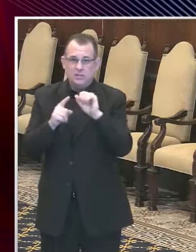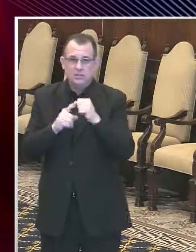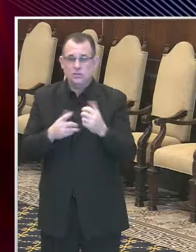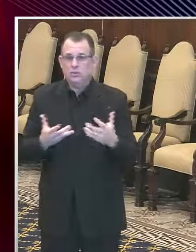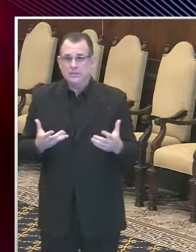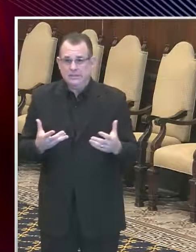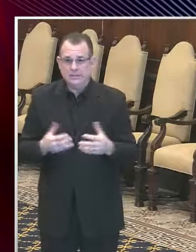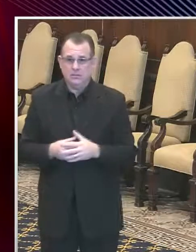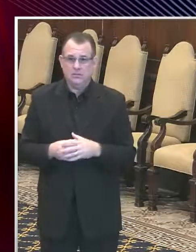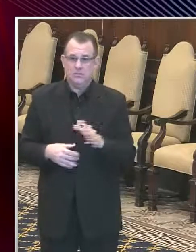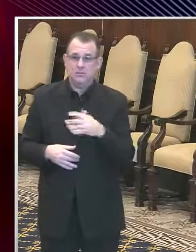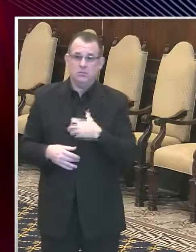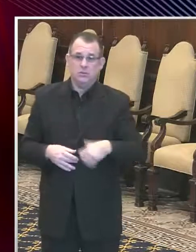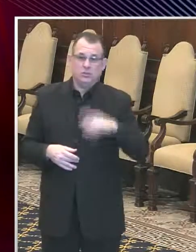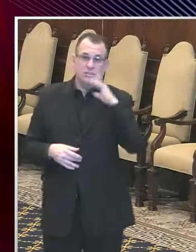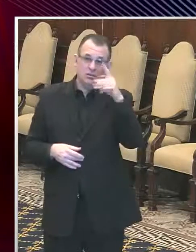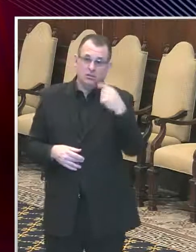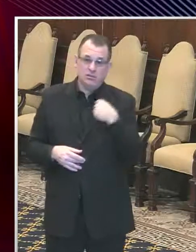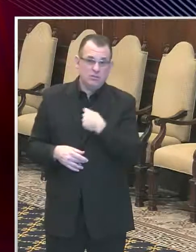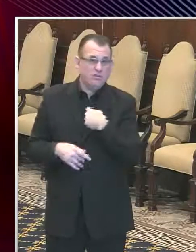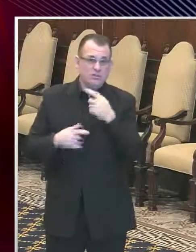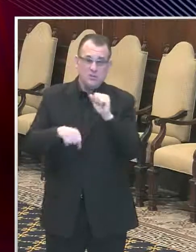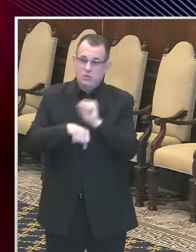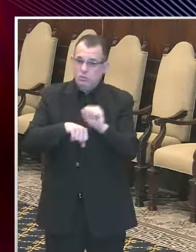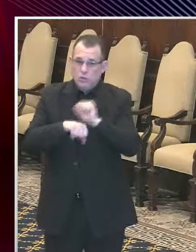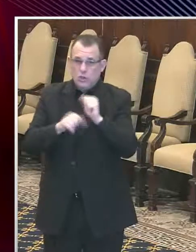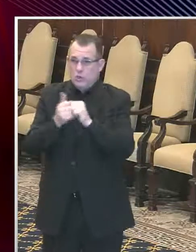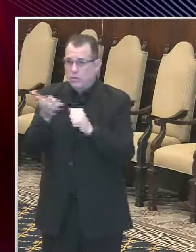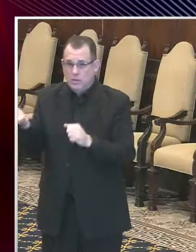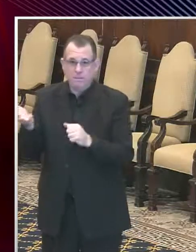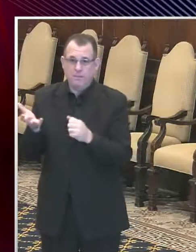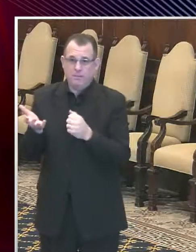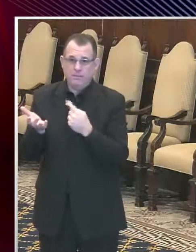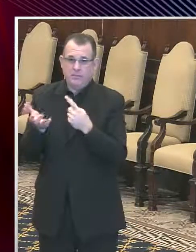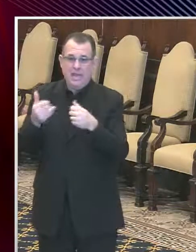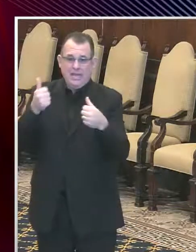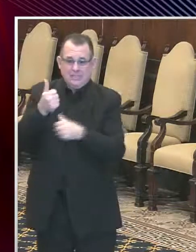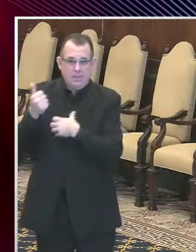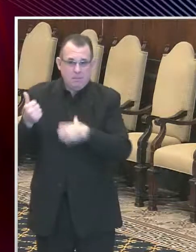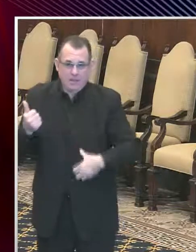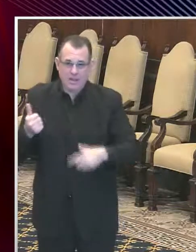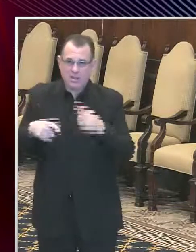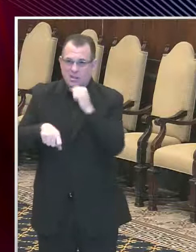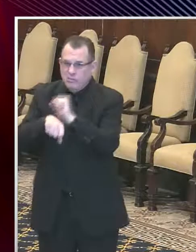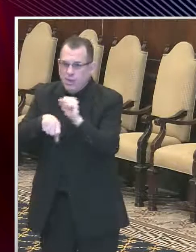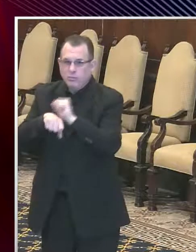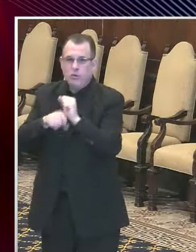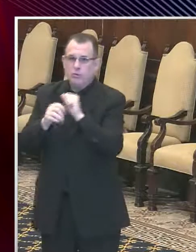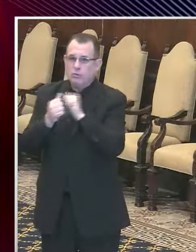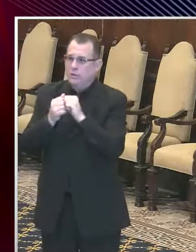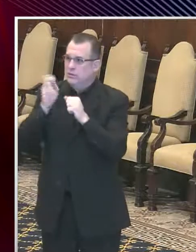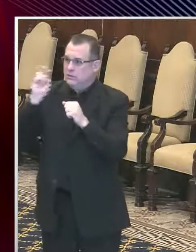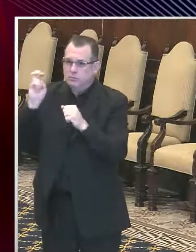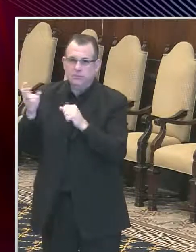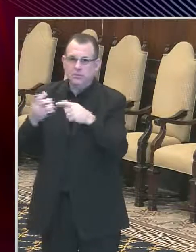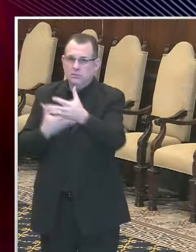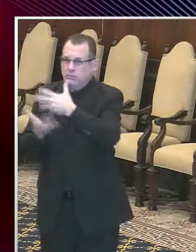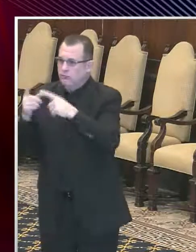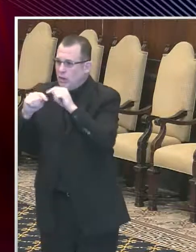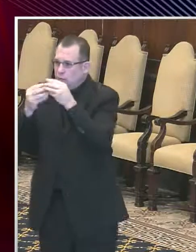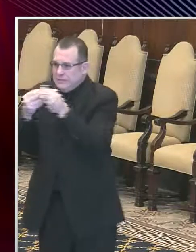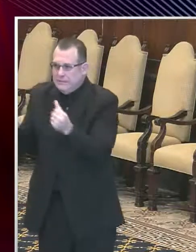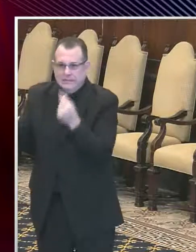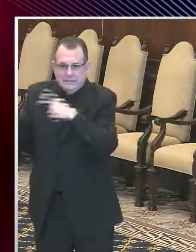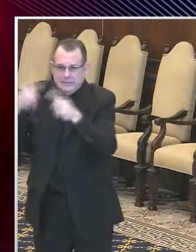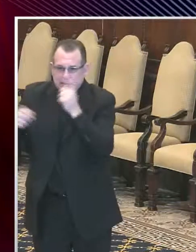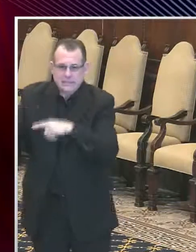still working with them. My Deputy Mayor, Rich Laser, Deputy Mayor for Labor, is working with them to try to get this resolved in an amicable way.